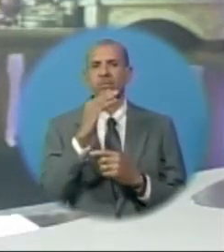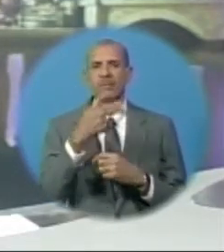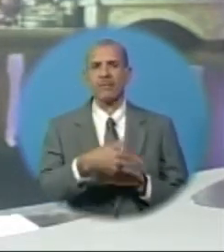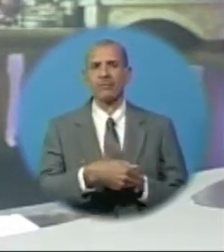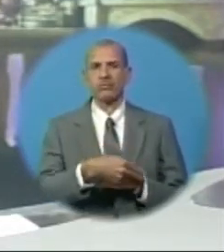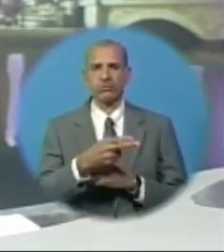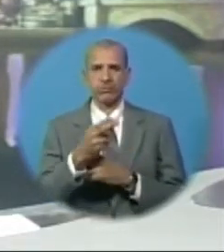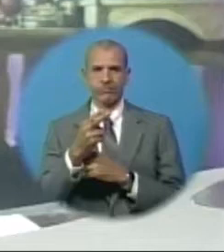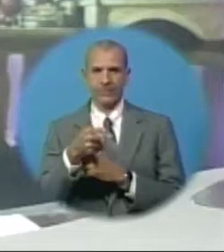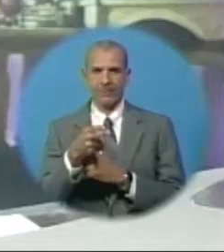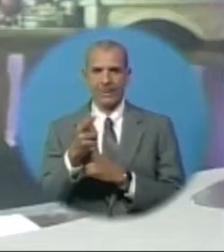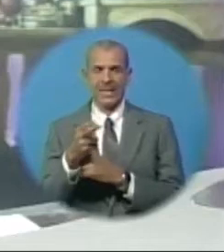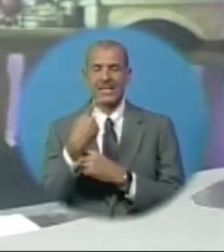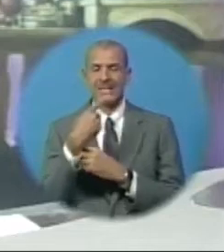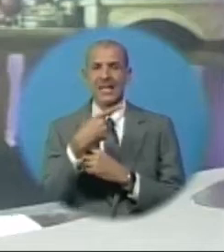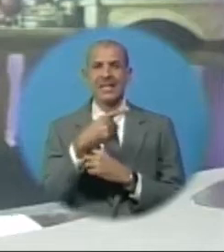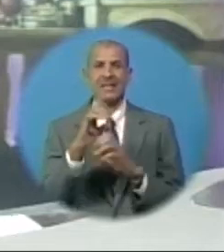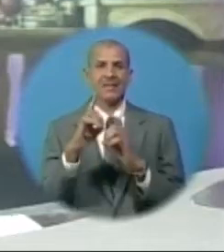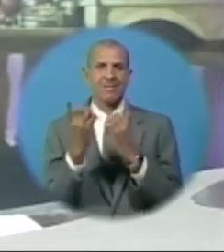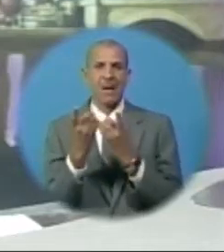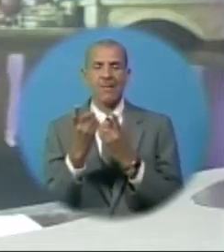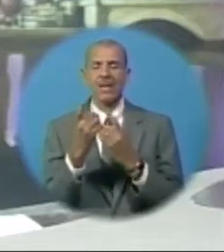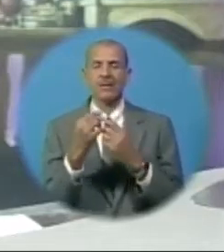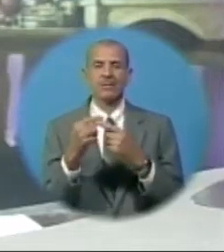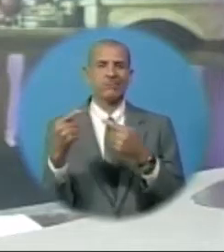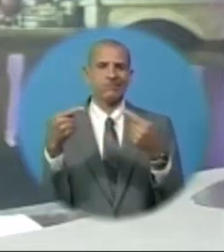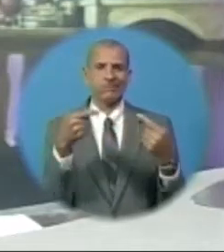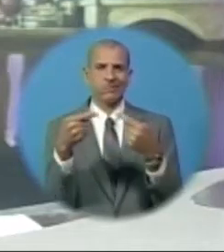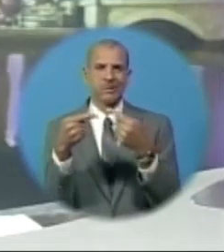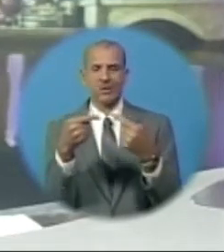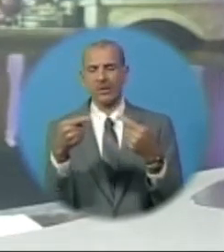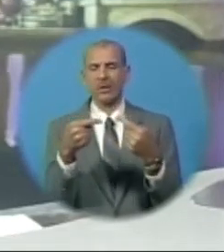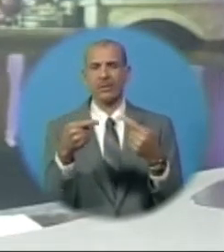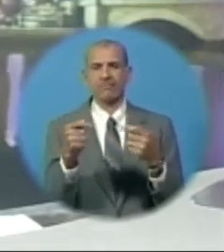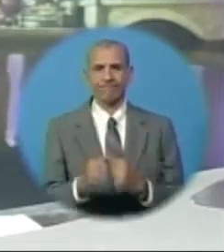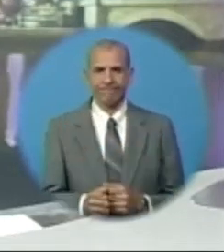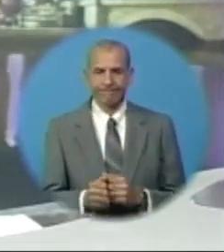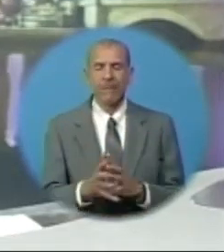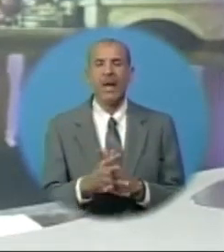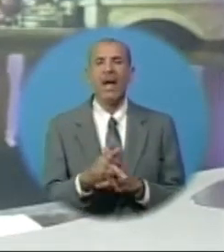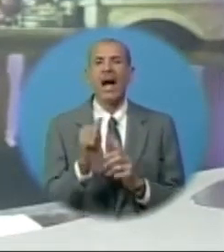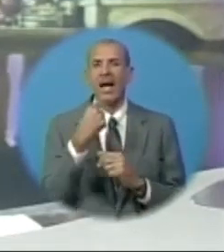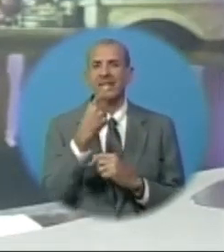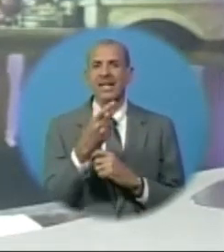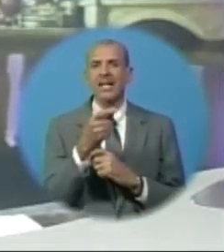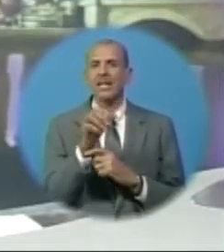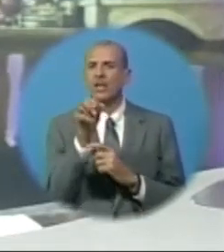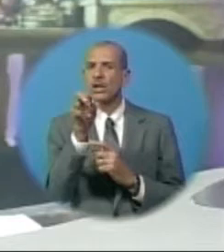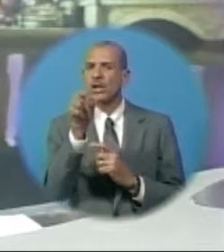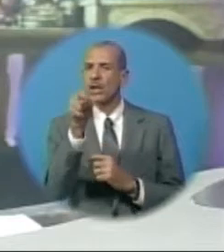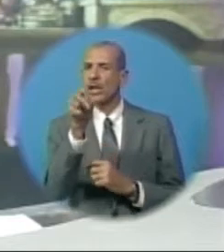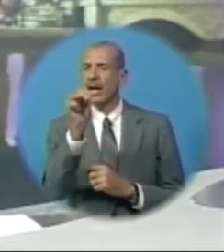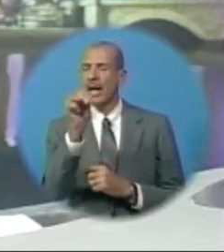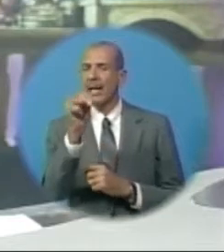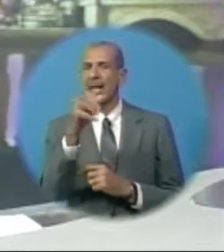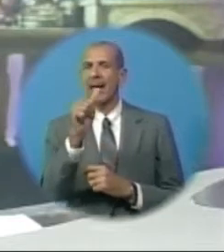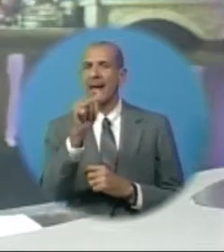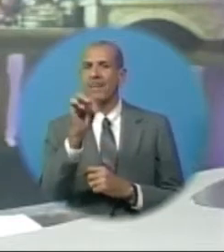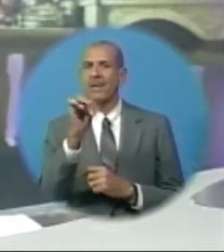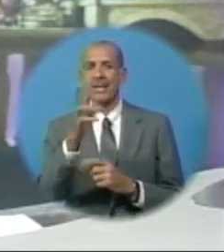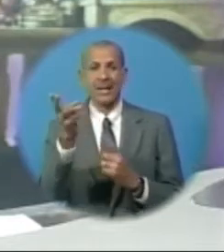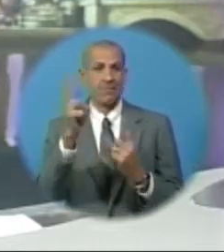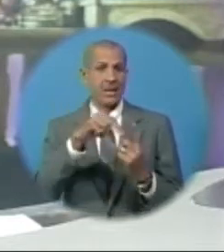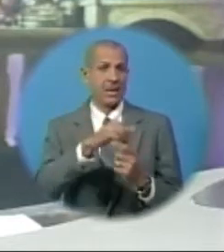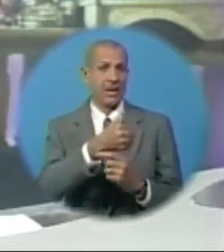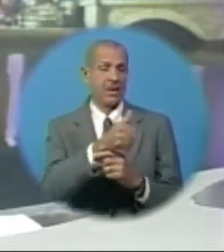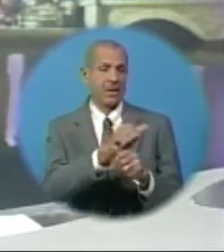firearms. He says the force is committed to fighting crime by other means, adding that although gun amnesties have been applied in other parts of the